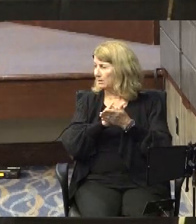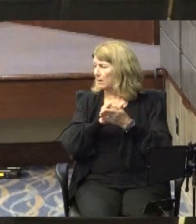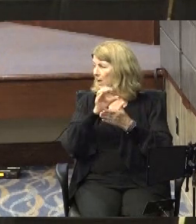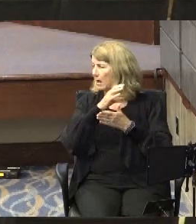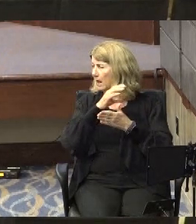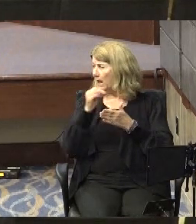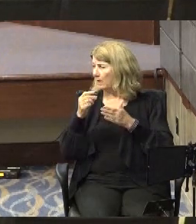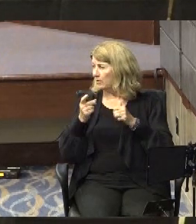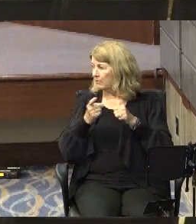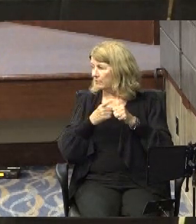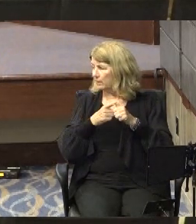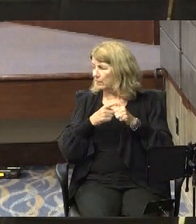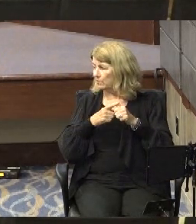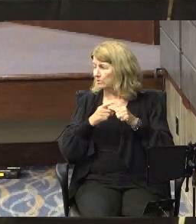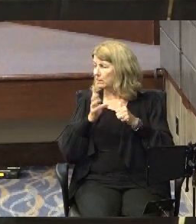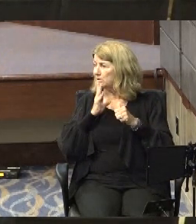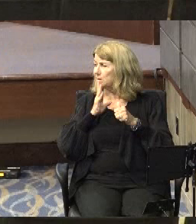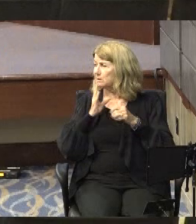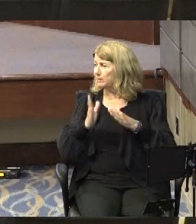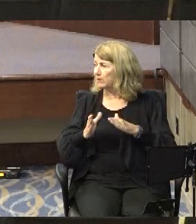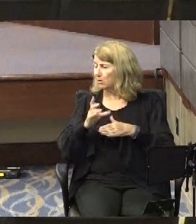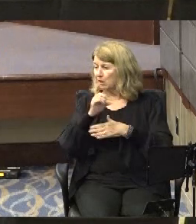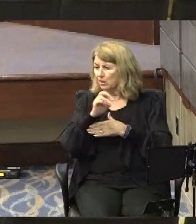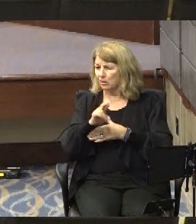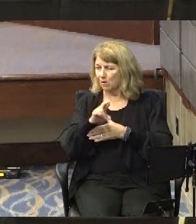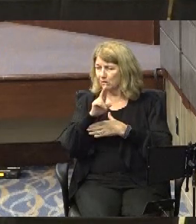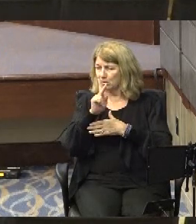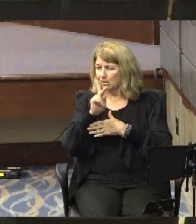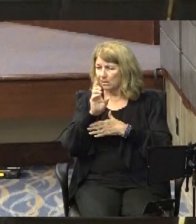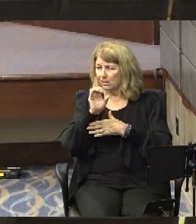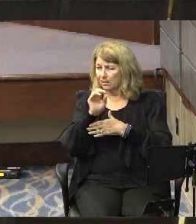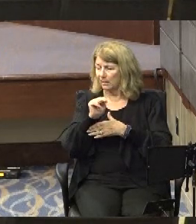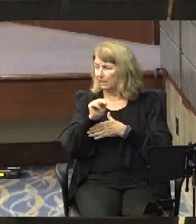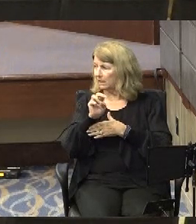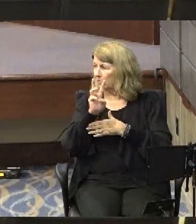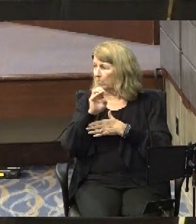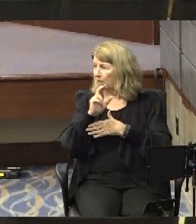And the first speaker on this is Dr. Ken Wilkins, PhD.